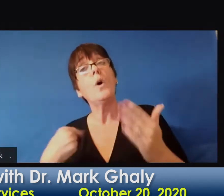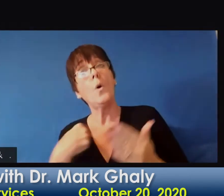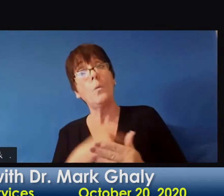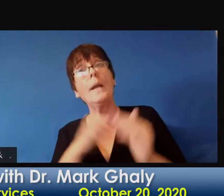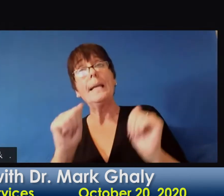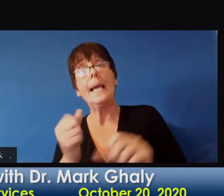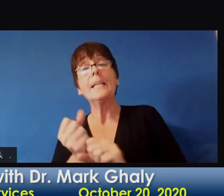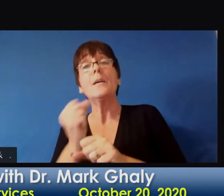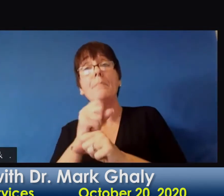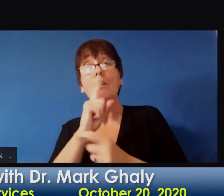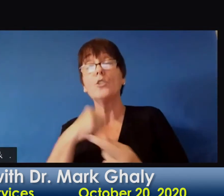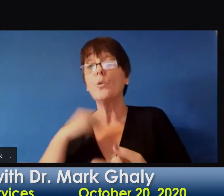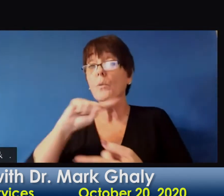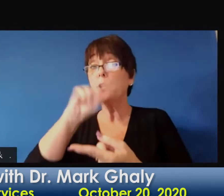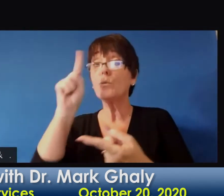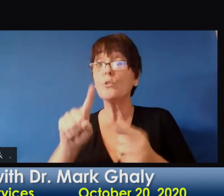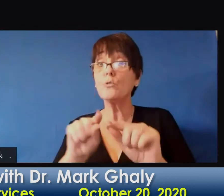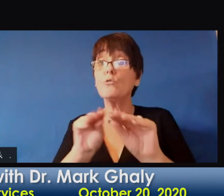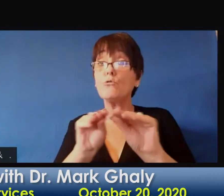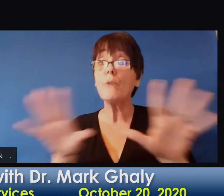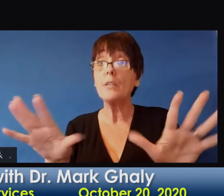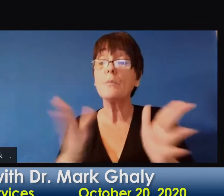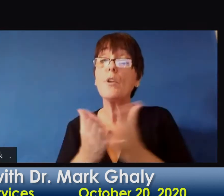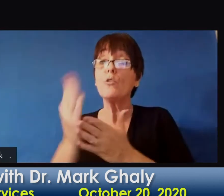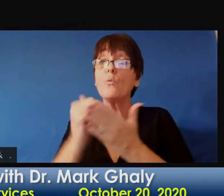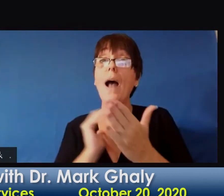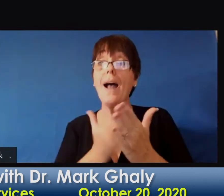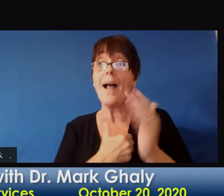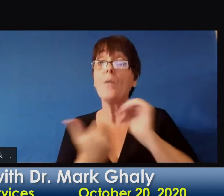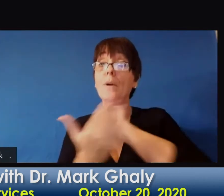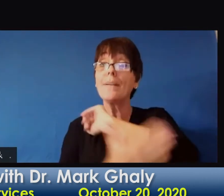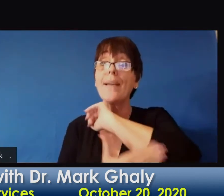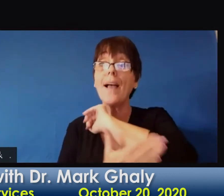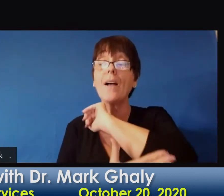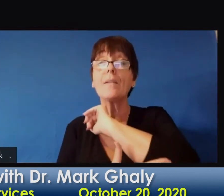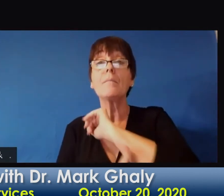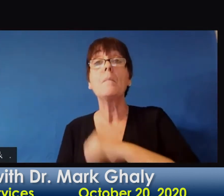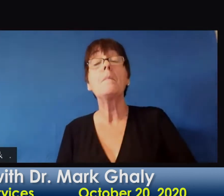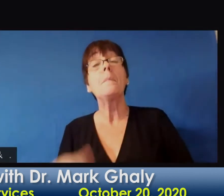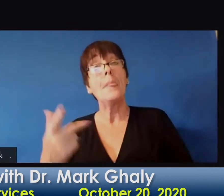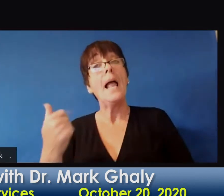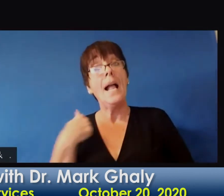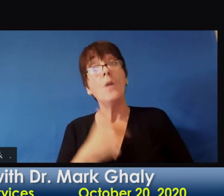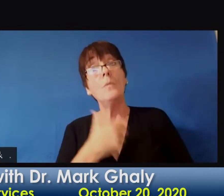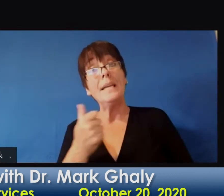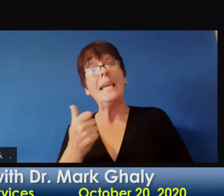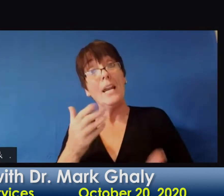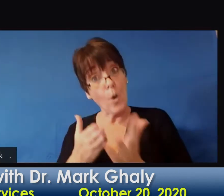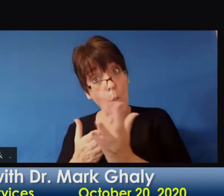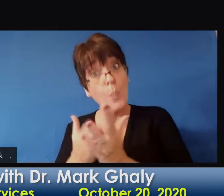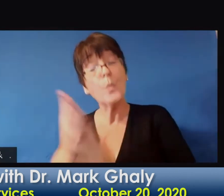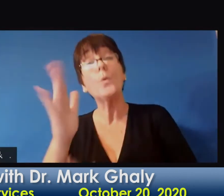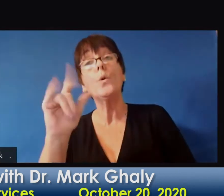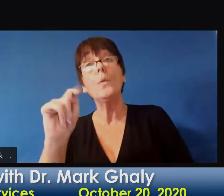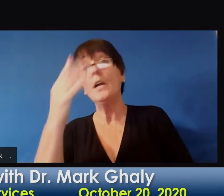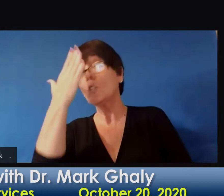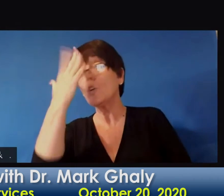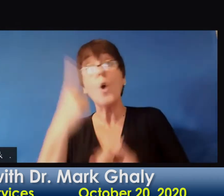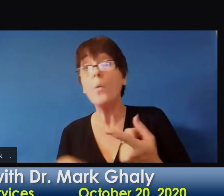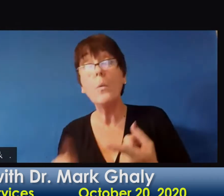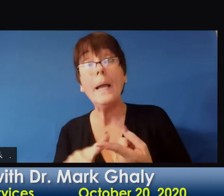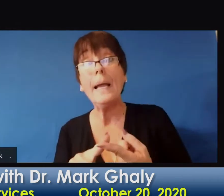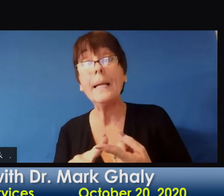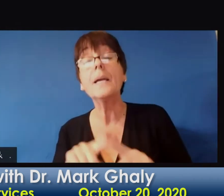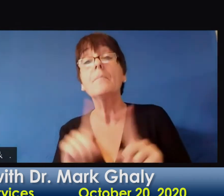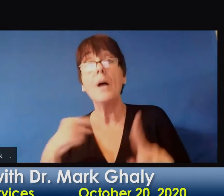that we reduce transmission throughout our county. And there is a path forward there. We do not know when, but we